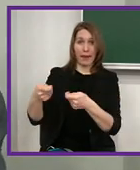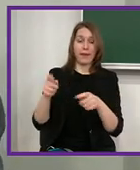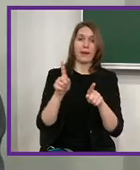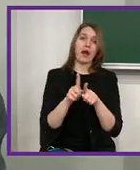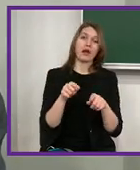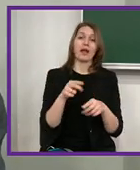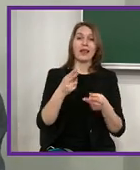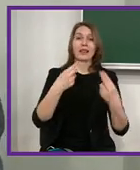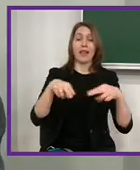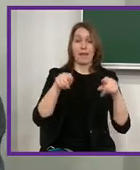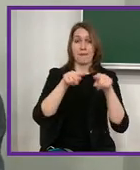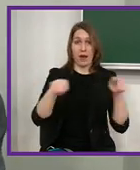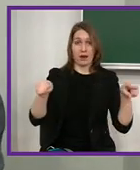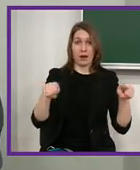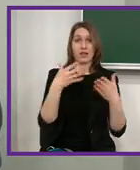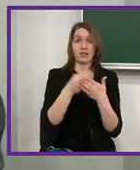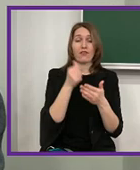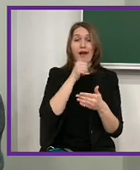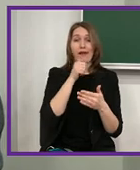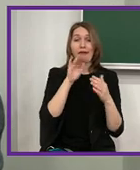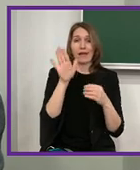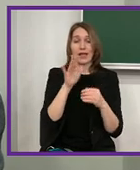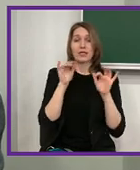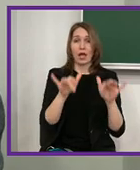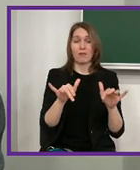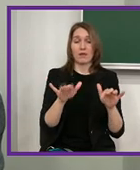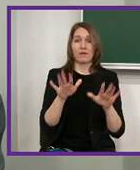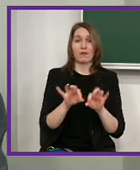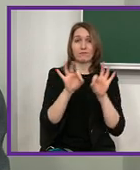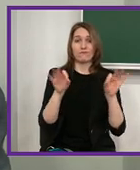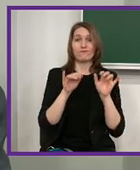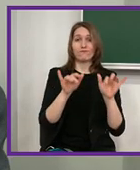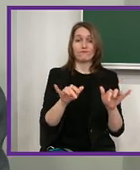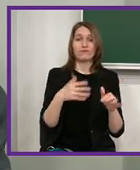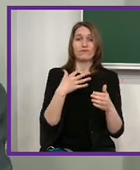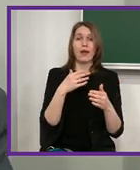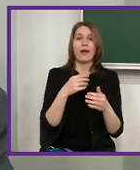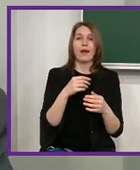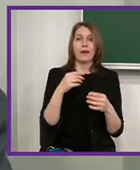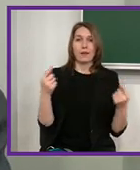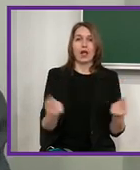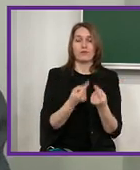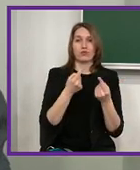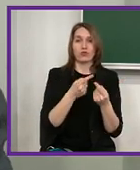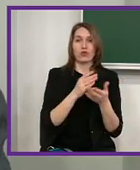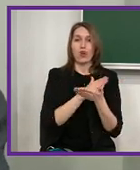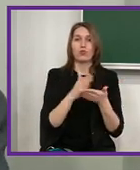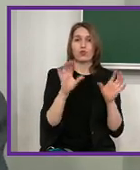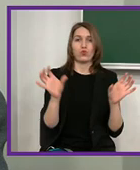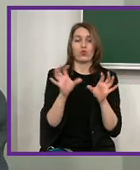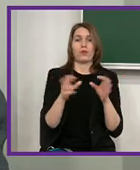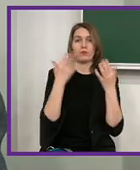business, buying and selling commodities. There was a policy and code of conduct in